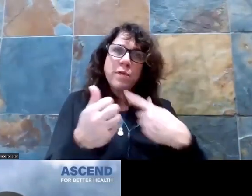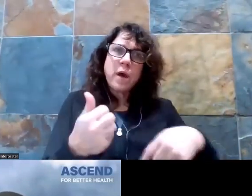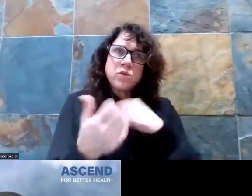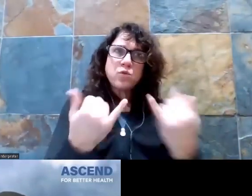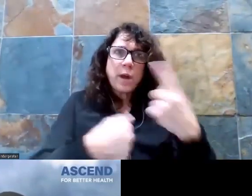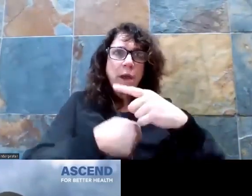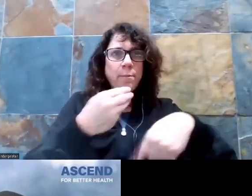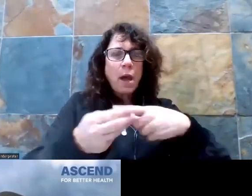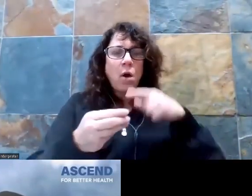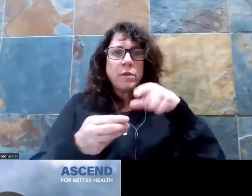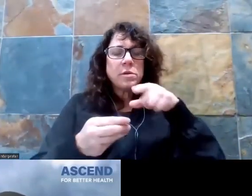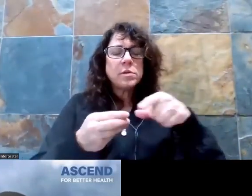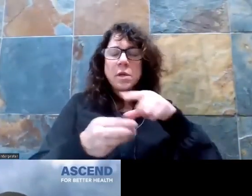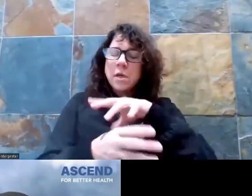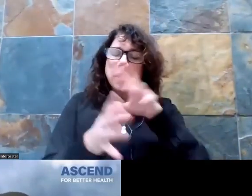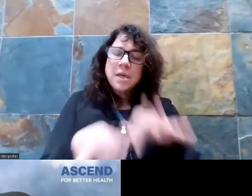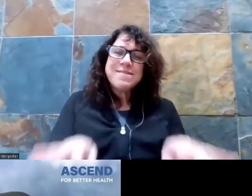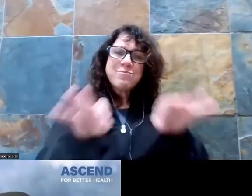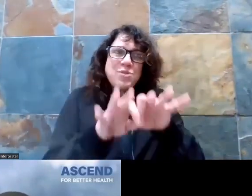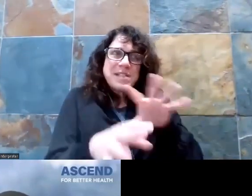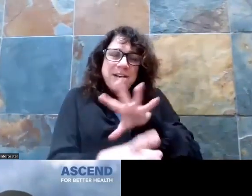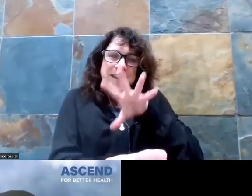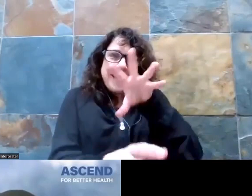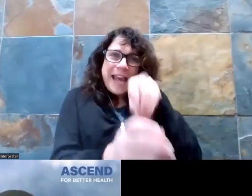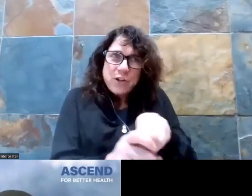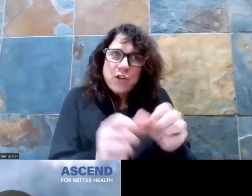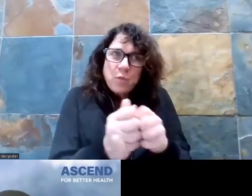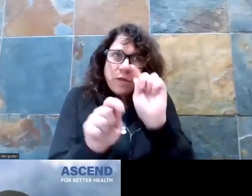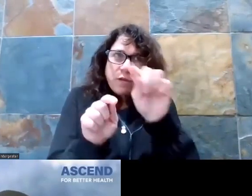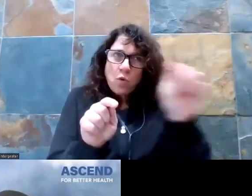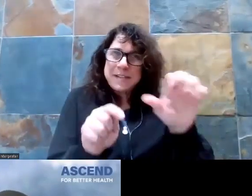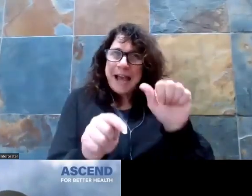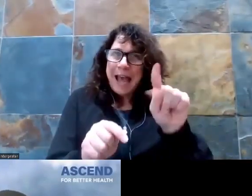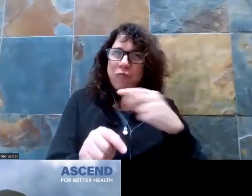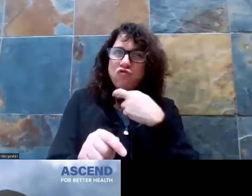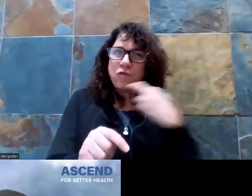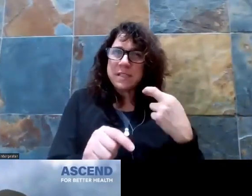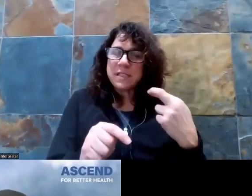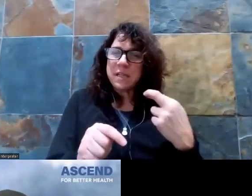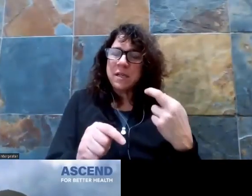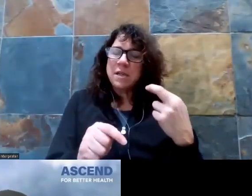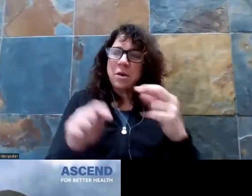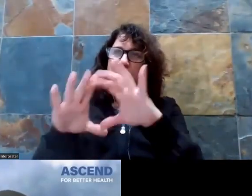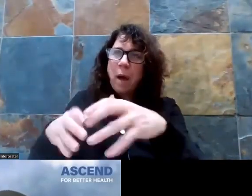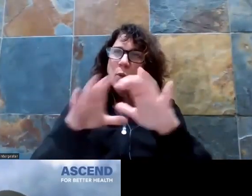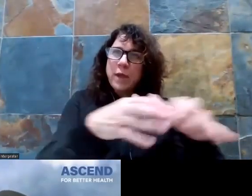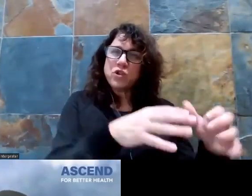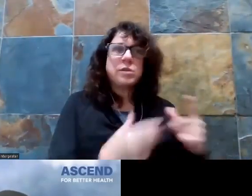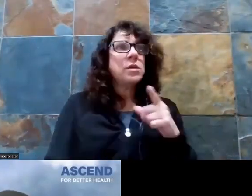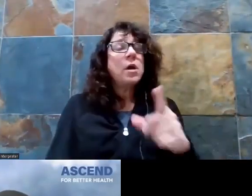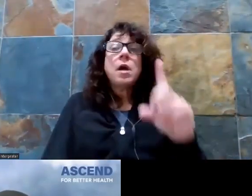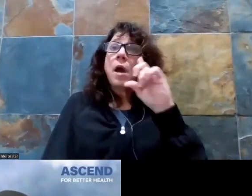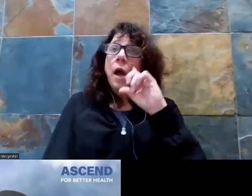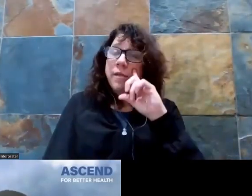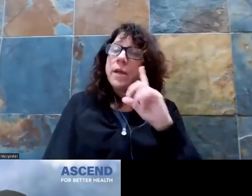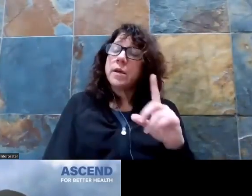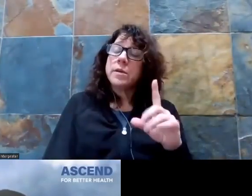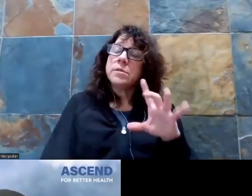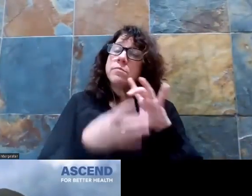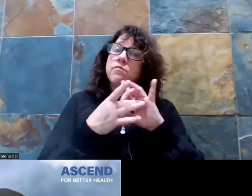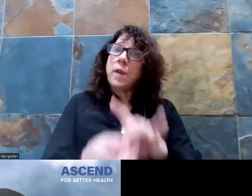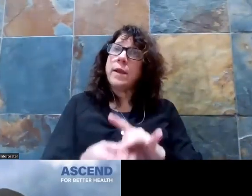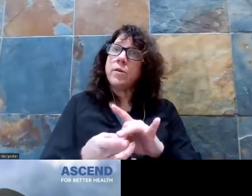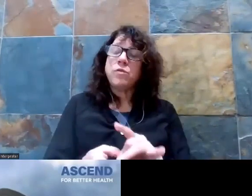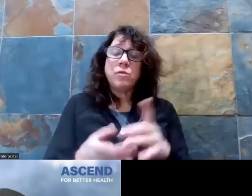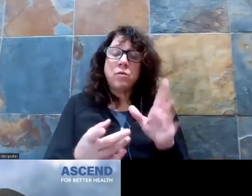importance of engaging with those populations, those at-risk populations? Well, I think it has to do with the fact that